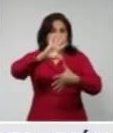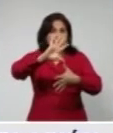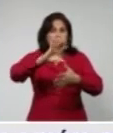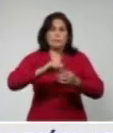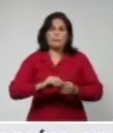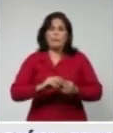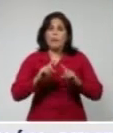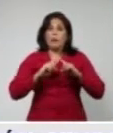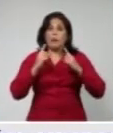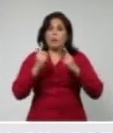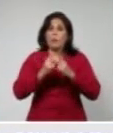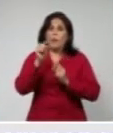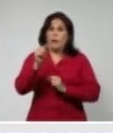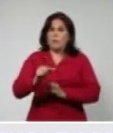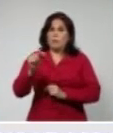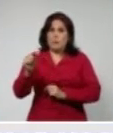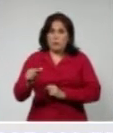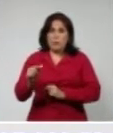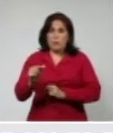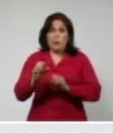accounts for